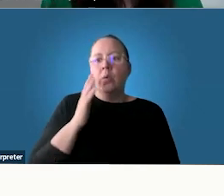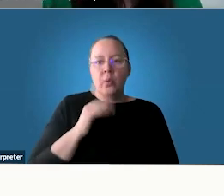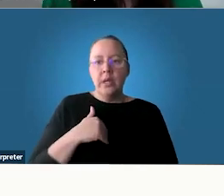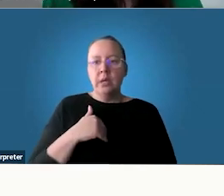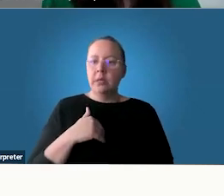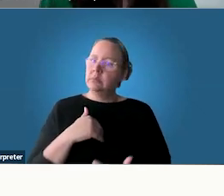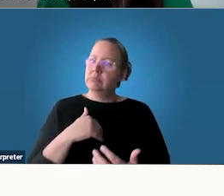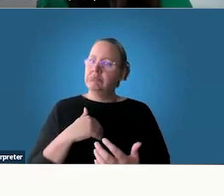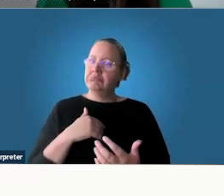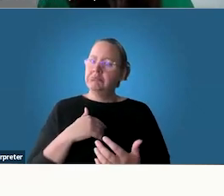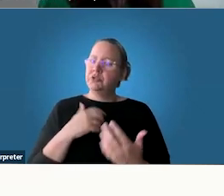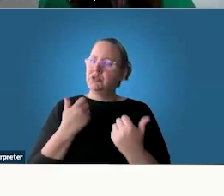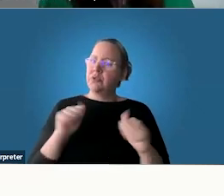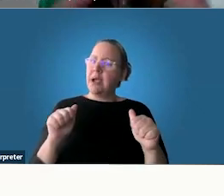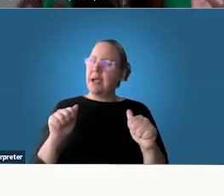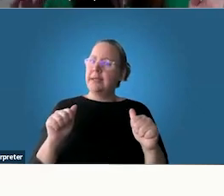counter some of these